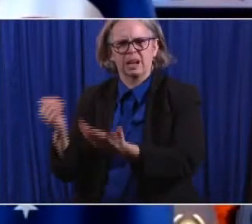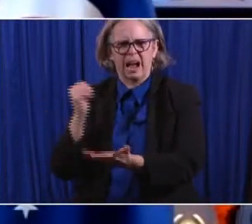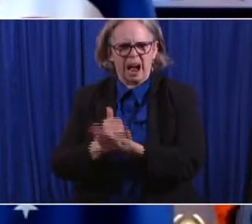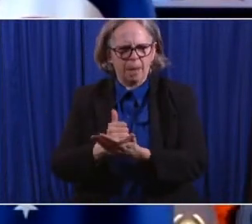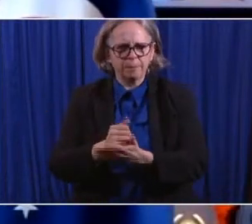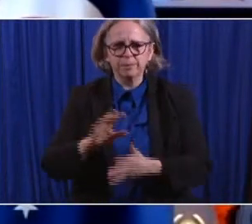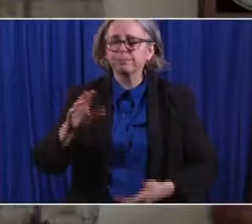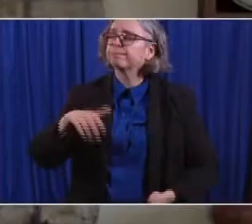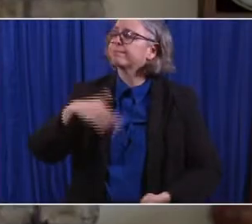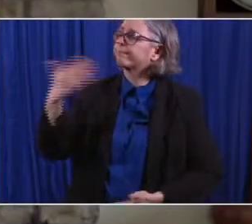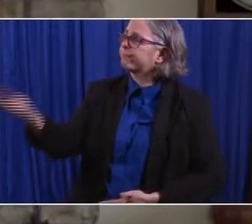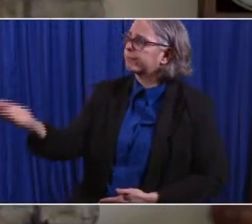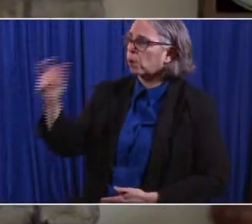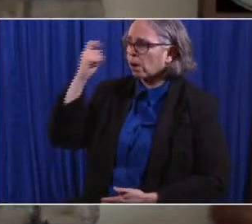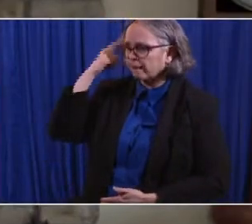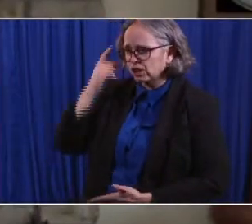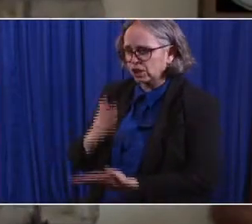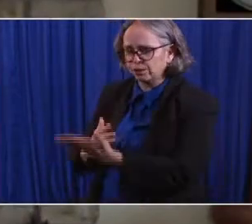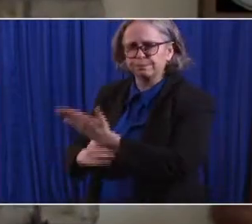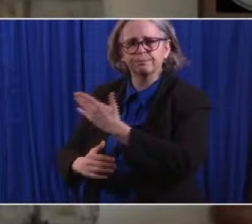back over to you now. Great.